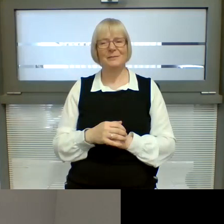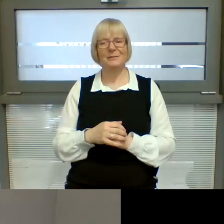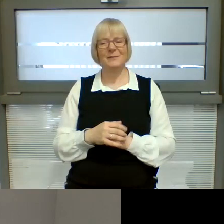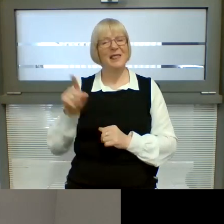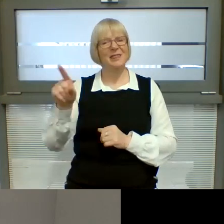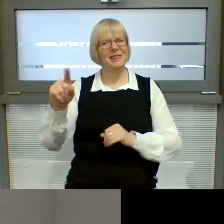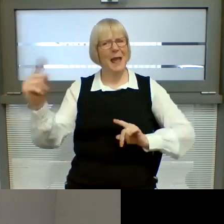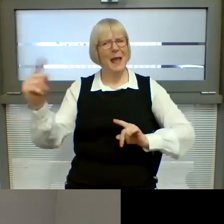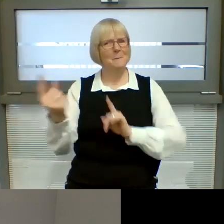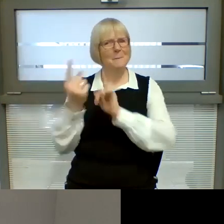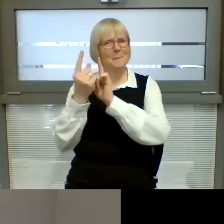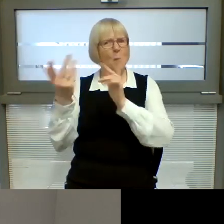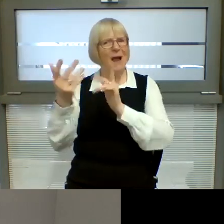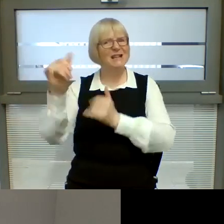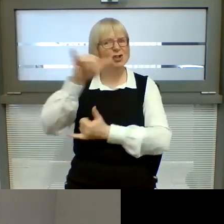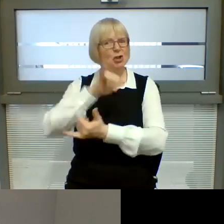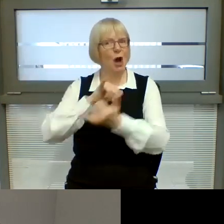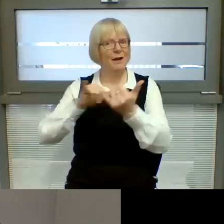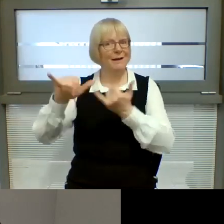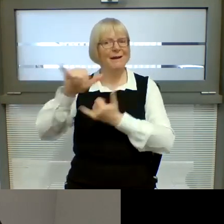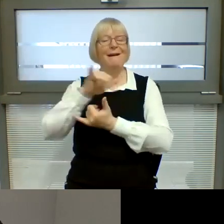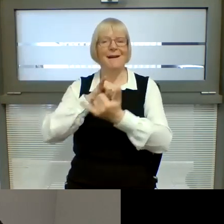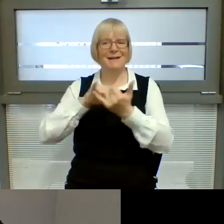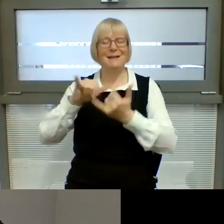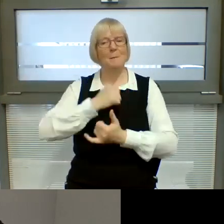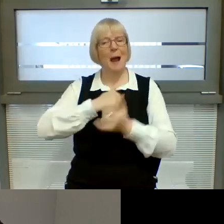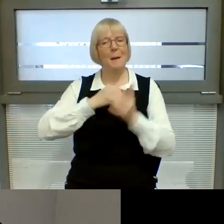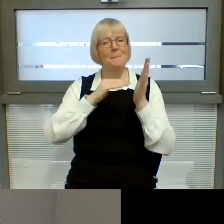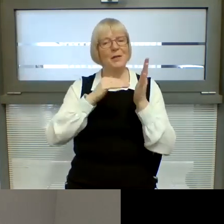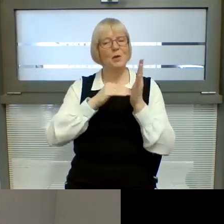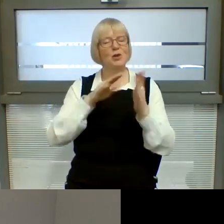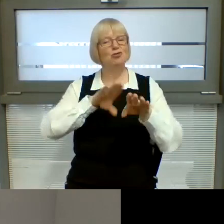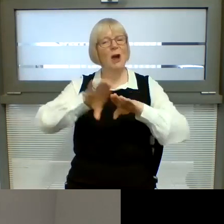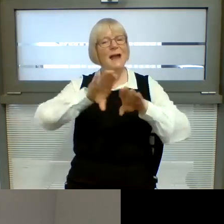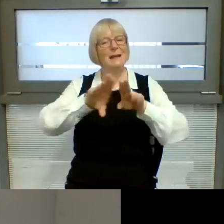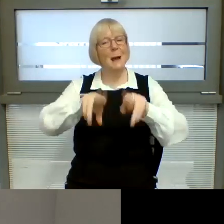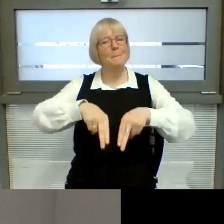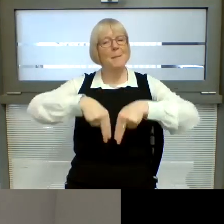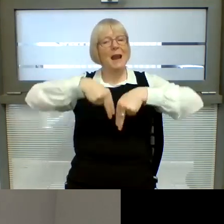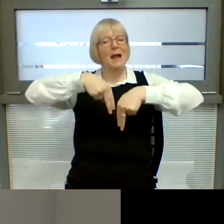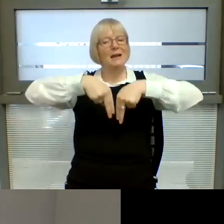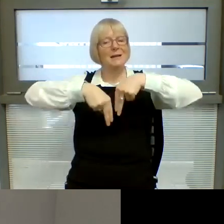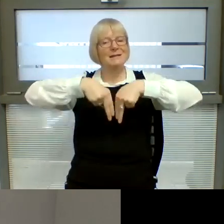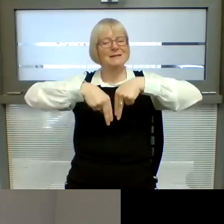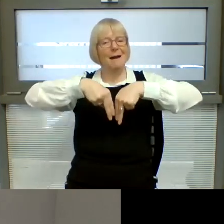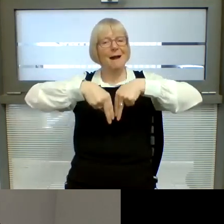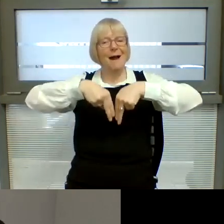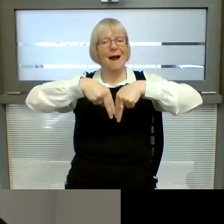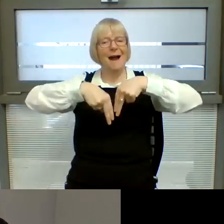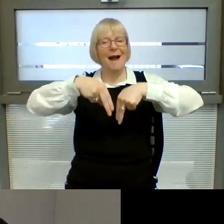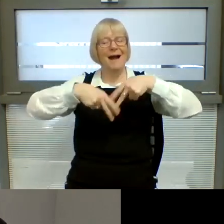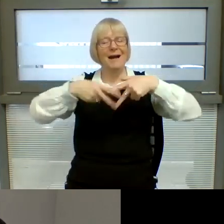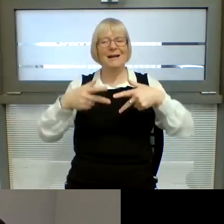in the circus, and my mother was a trained ballet dancer and a cabaret dancer. So